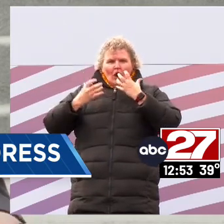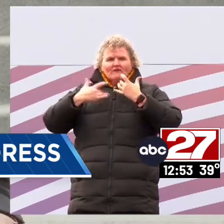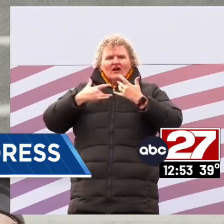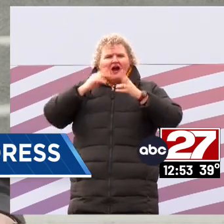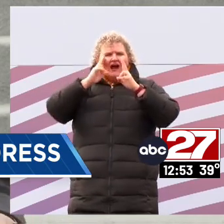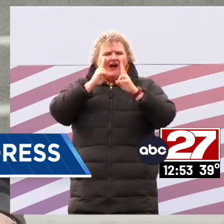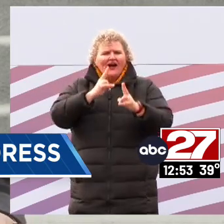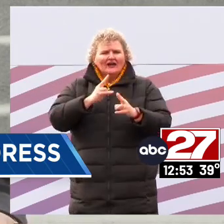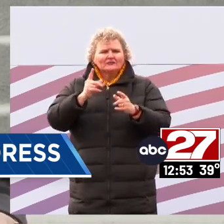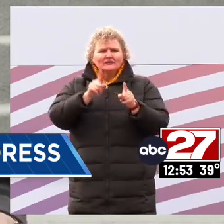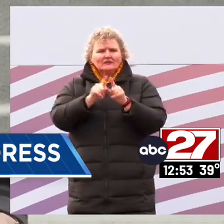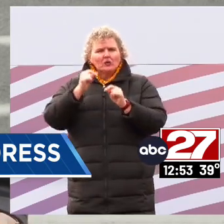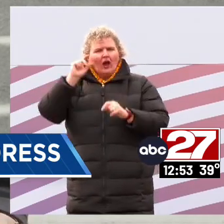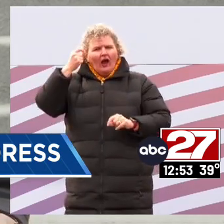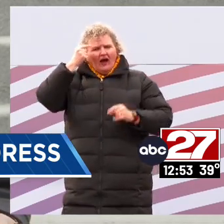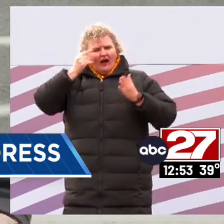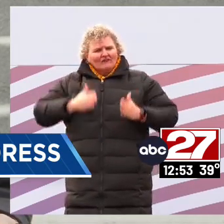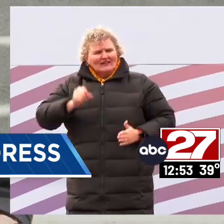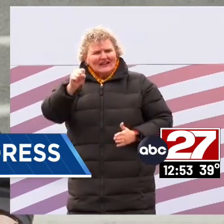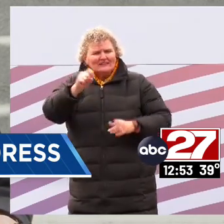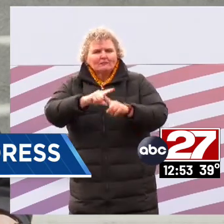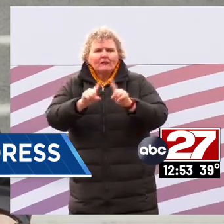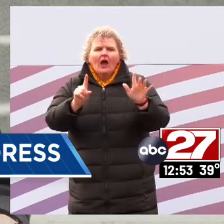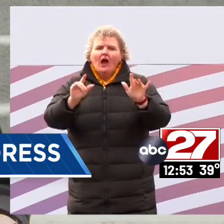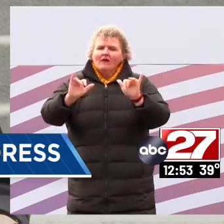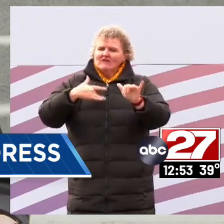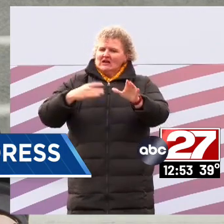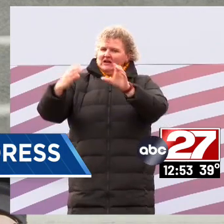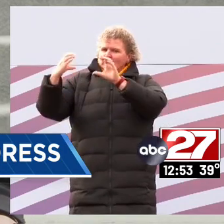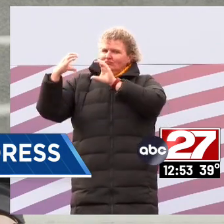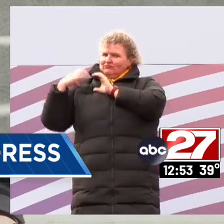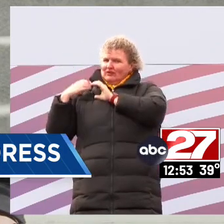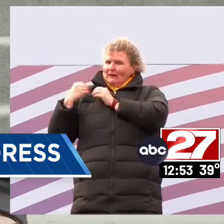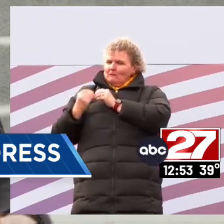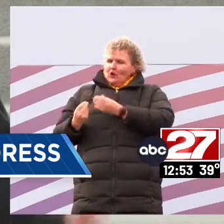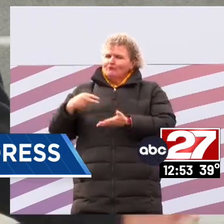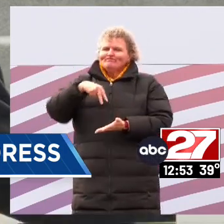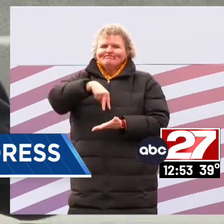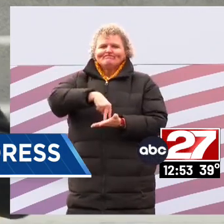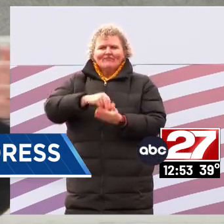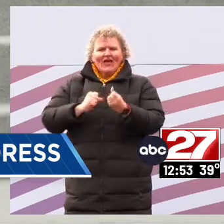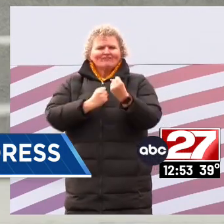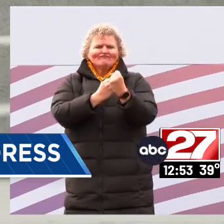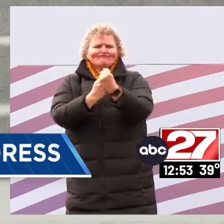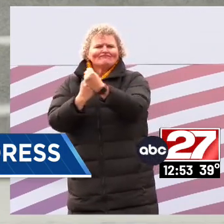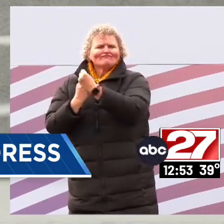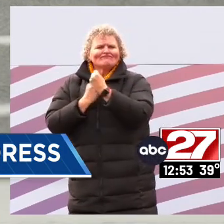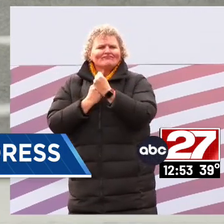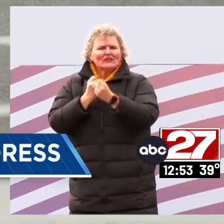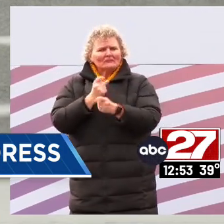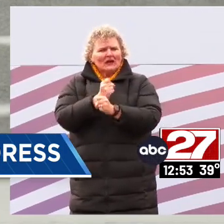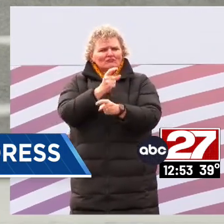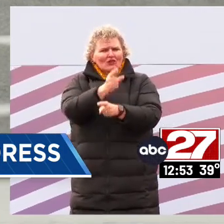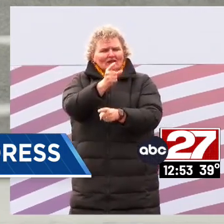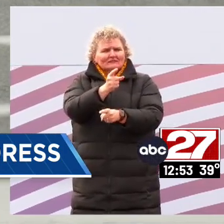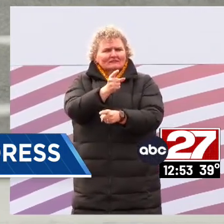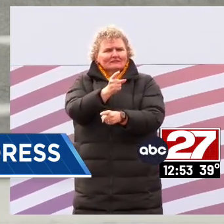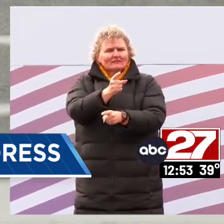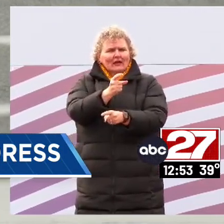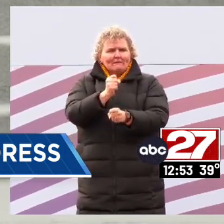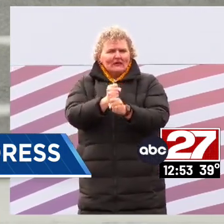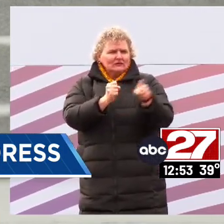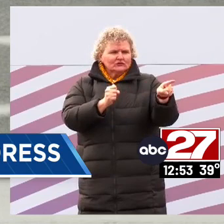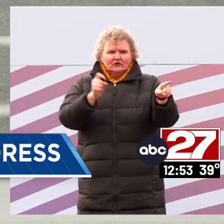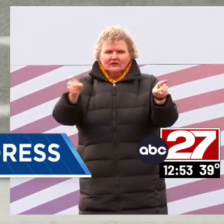governor, but the responsibility to stand up for what is right, to bring people together, and to get